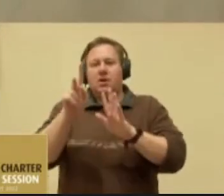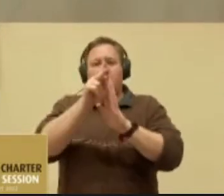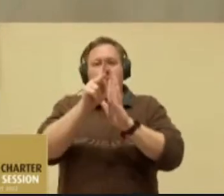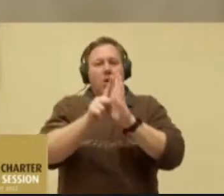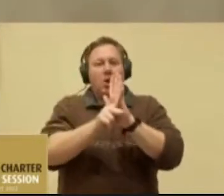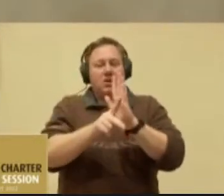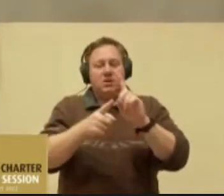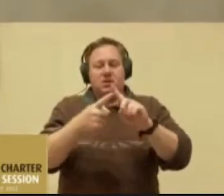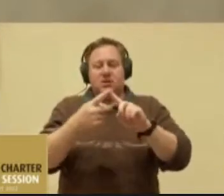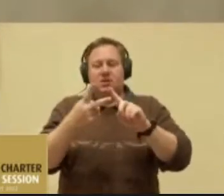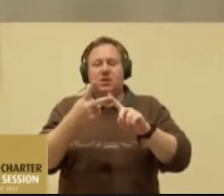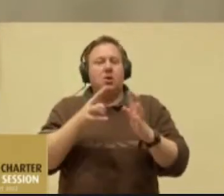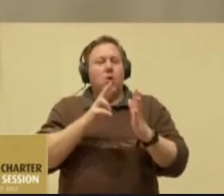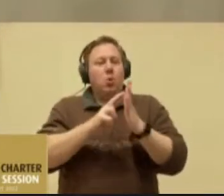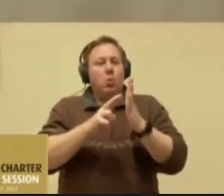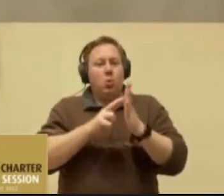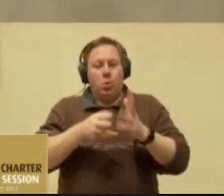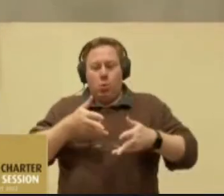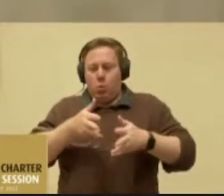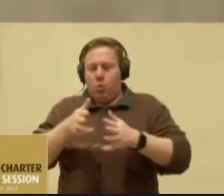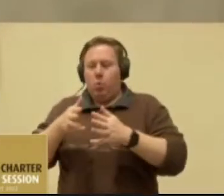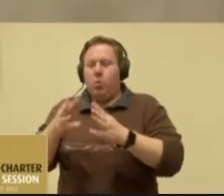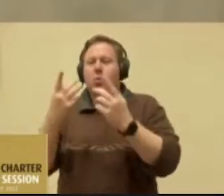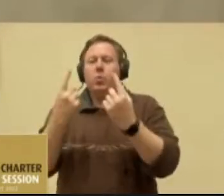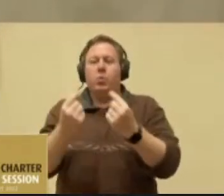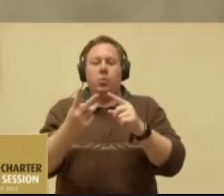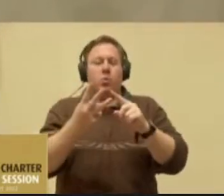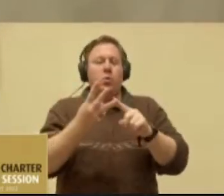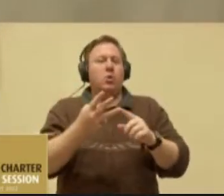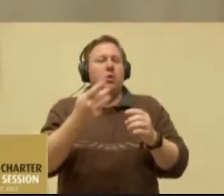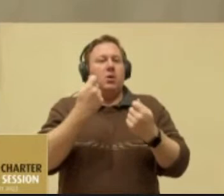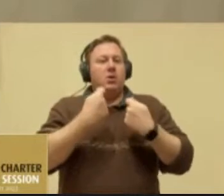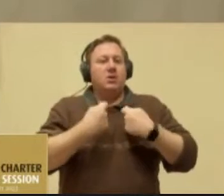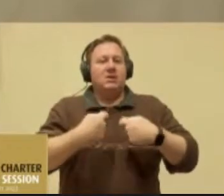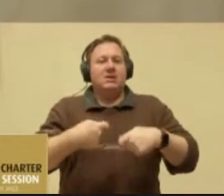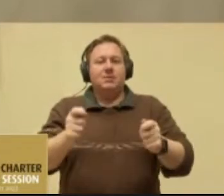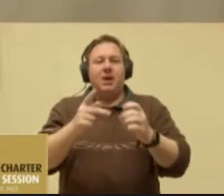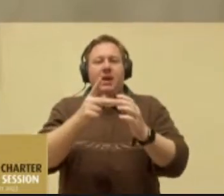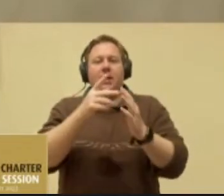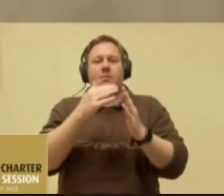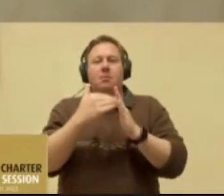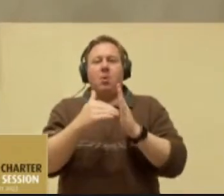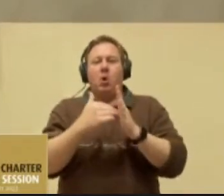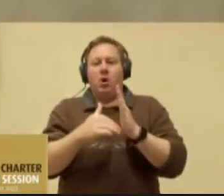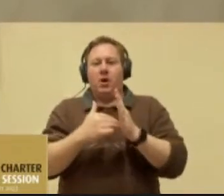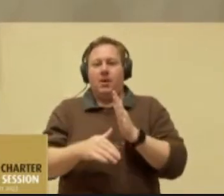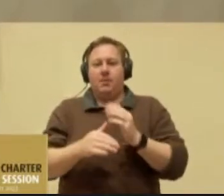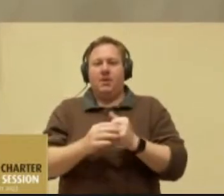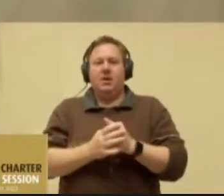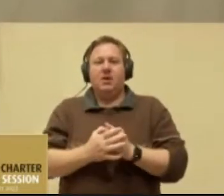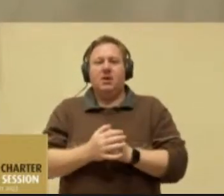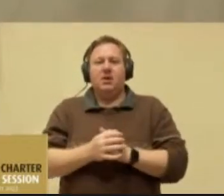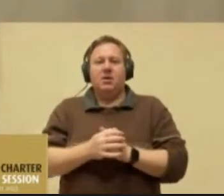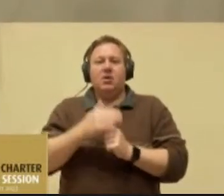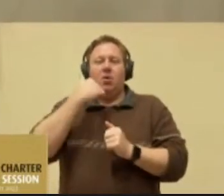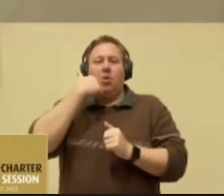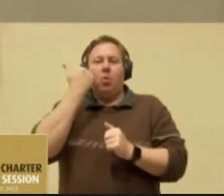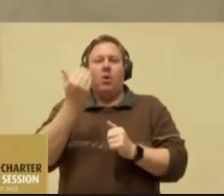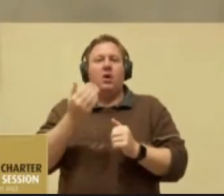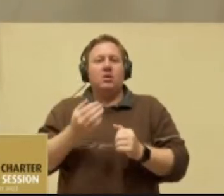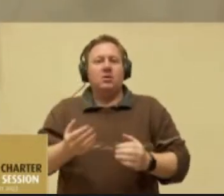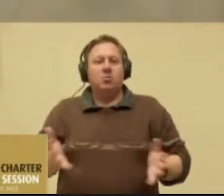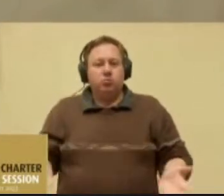regulatory measures and spending programs with a view to promoting equality between